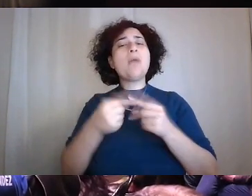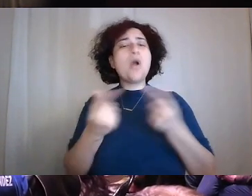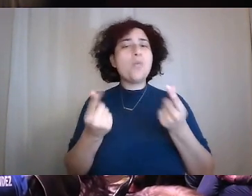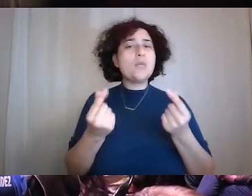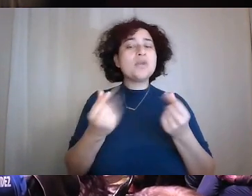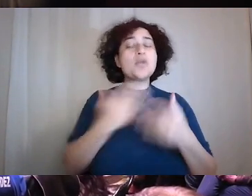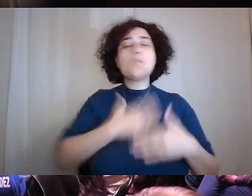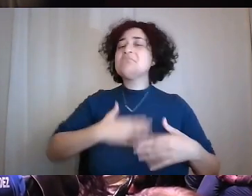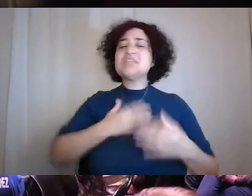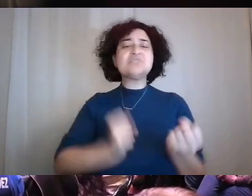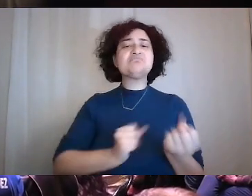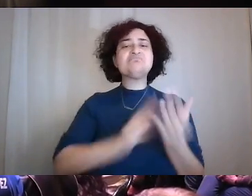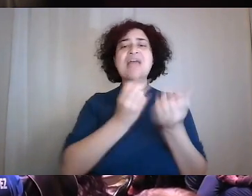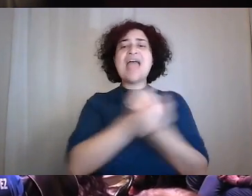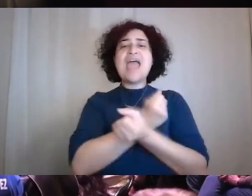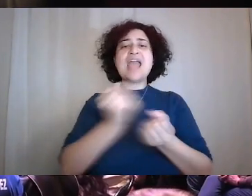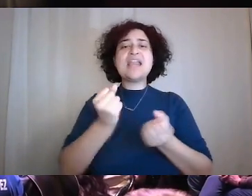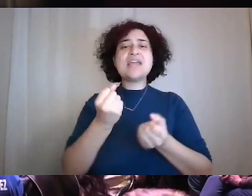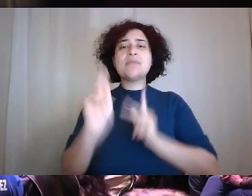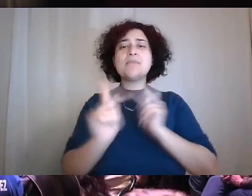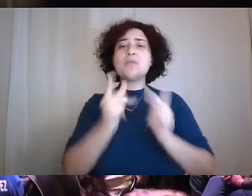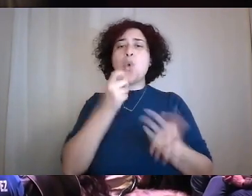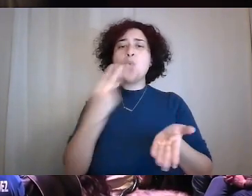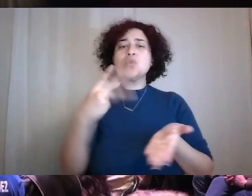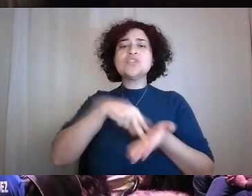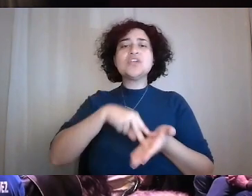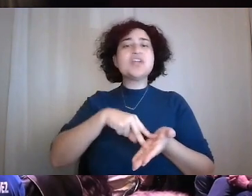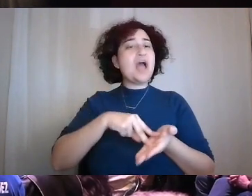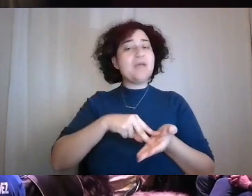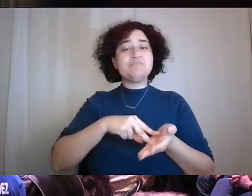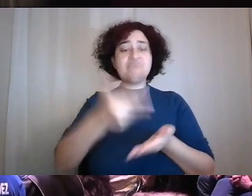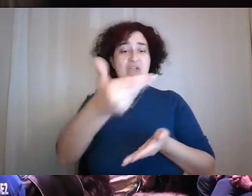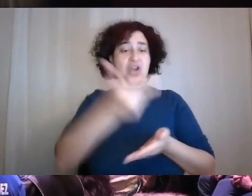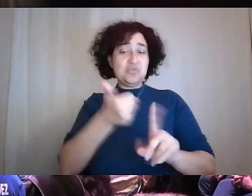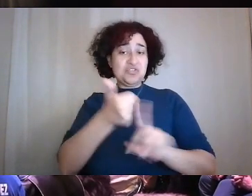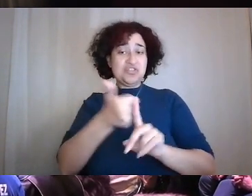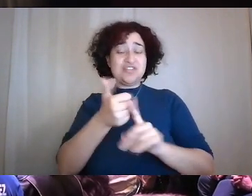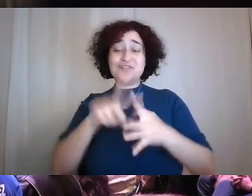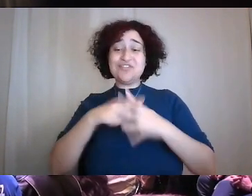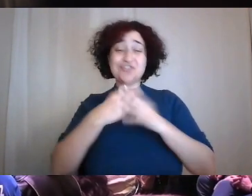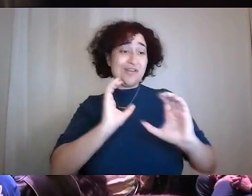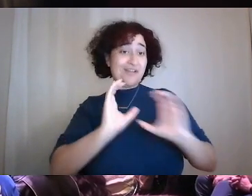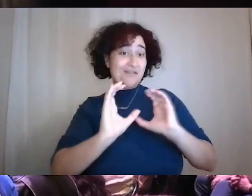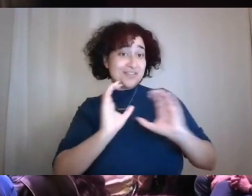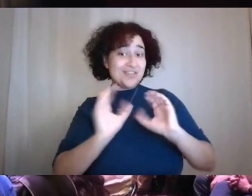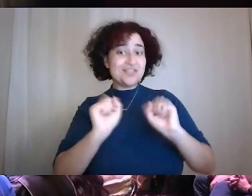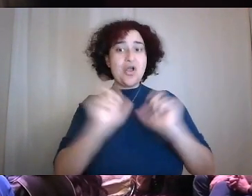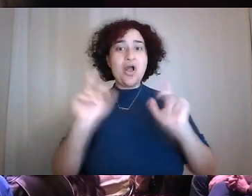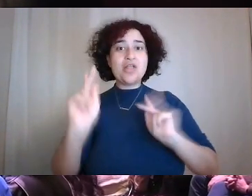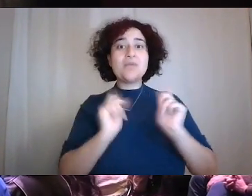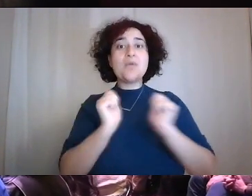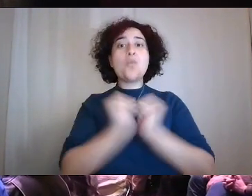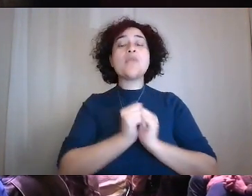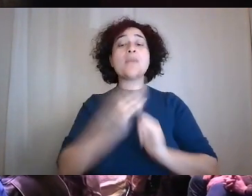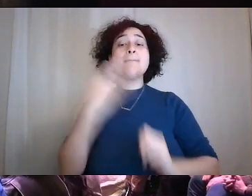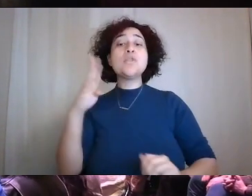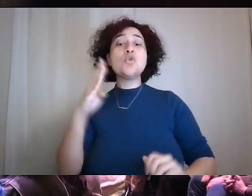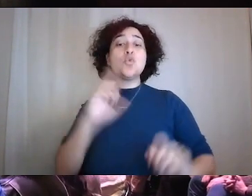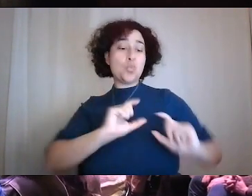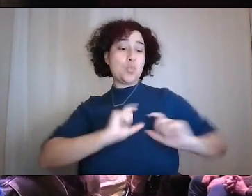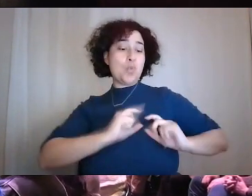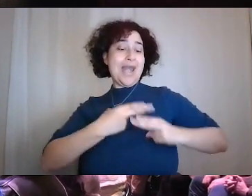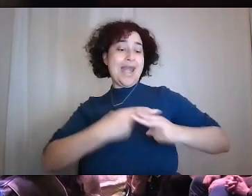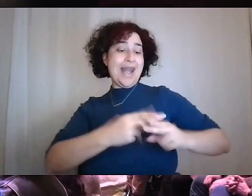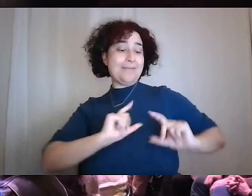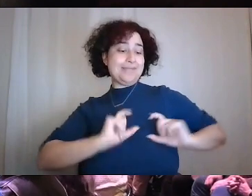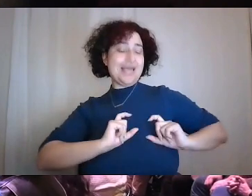people, introduce yourself, and start a conversation. They are also all the ones with the blue name tags, so they're easy to spot.